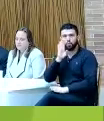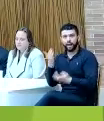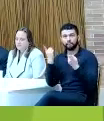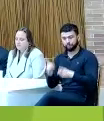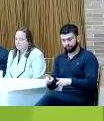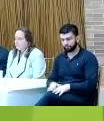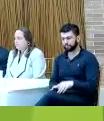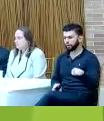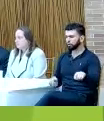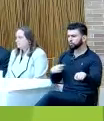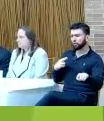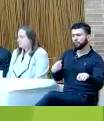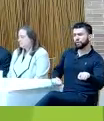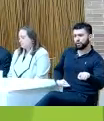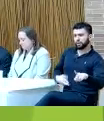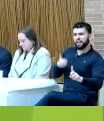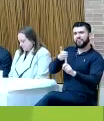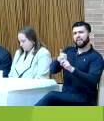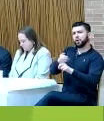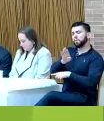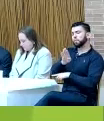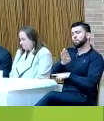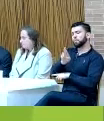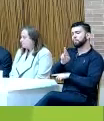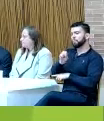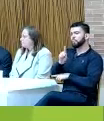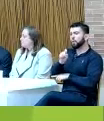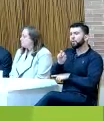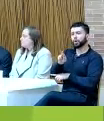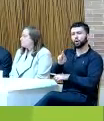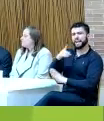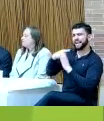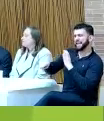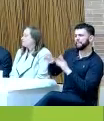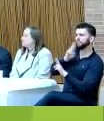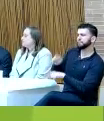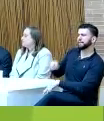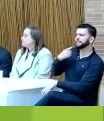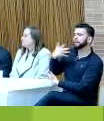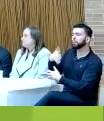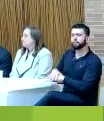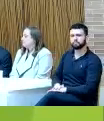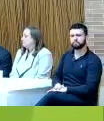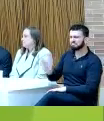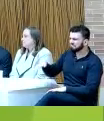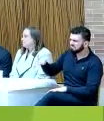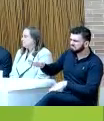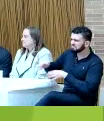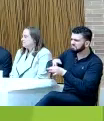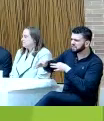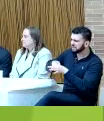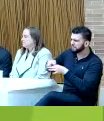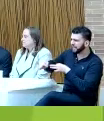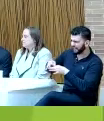complaintants broker in turn um emailed back real the the realtor and tried to explain as it